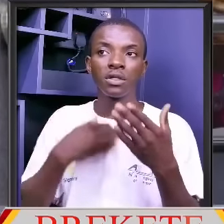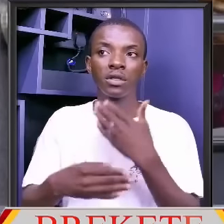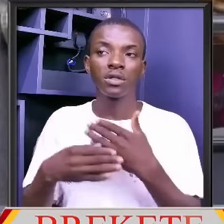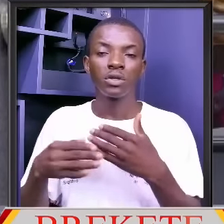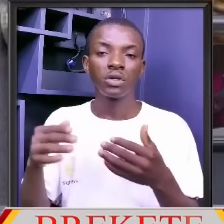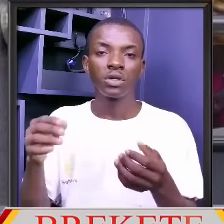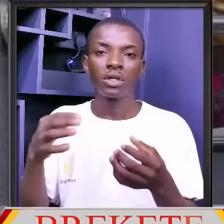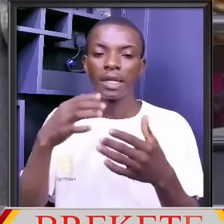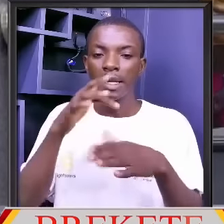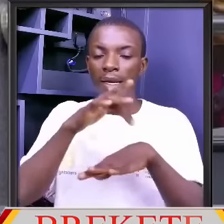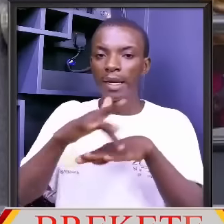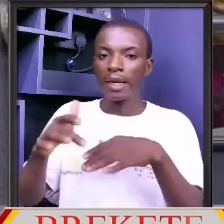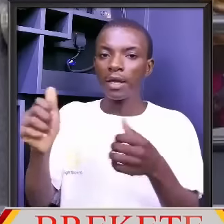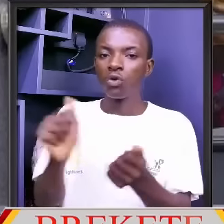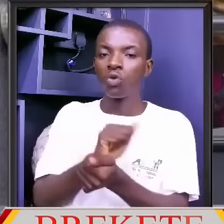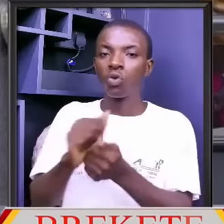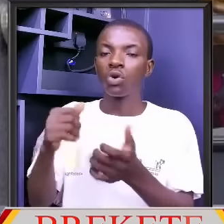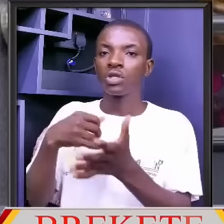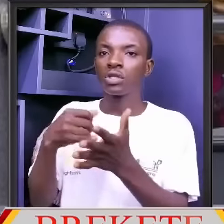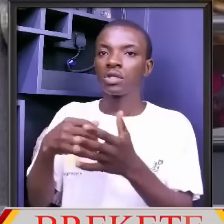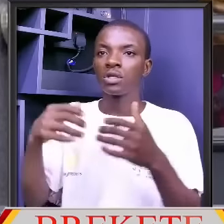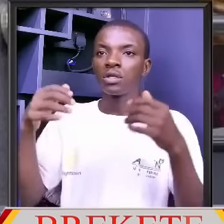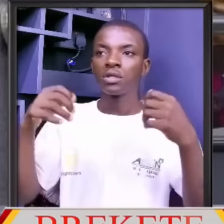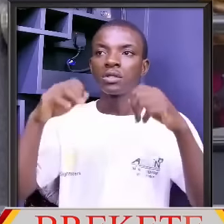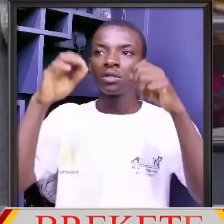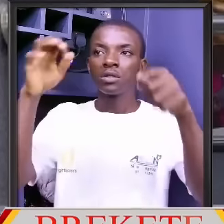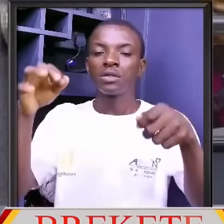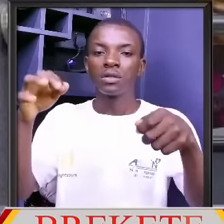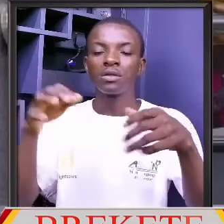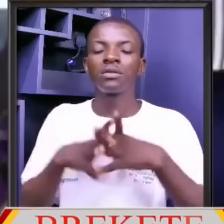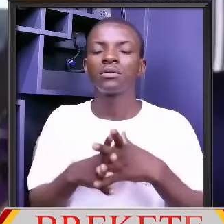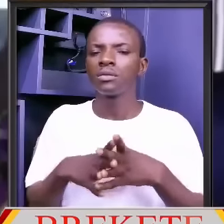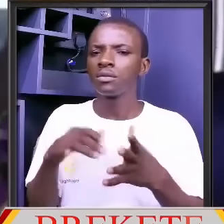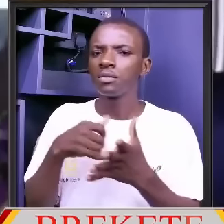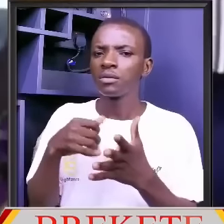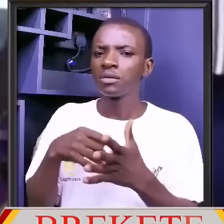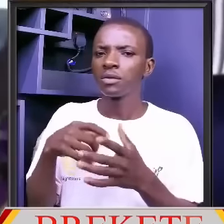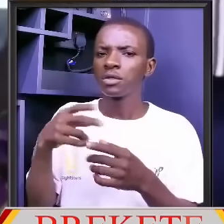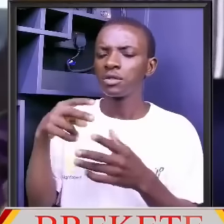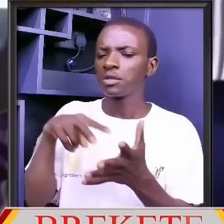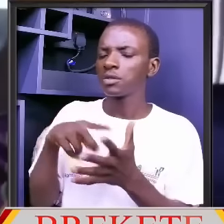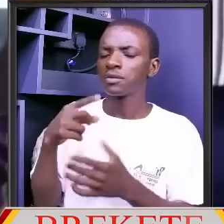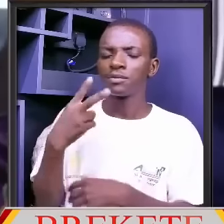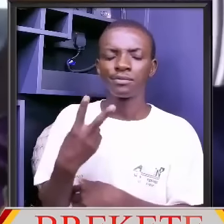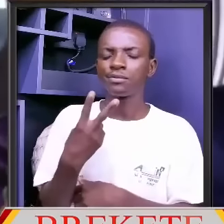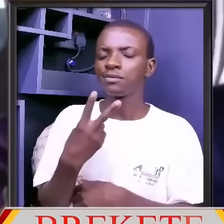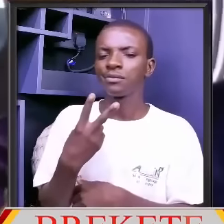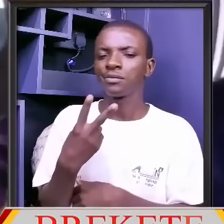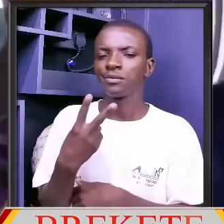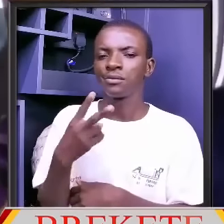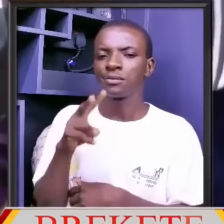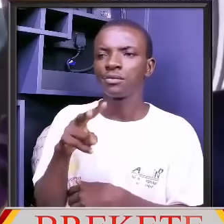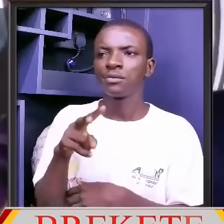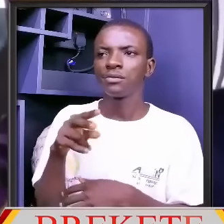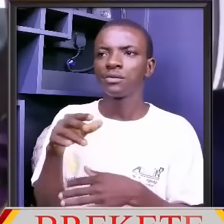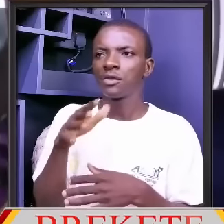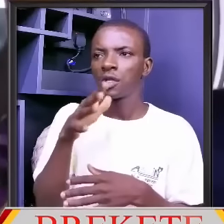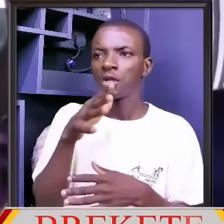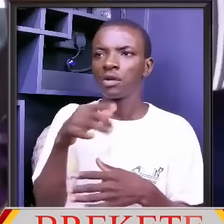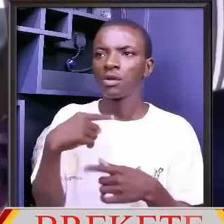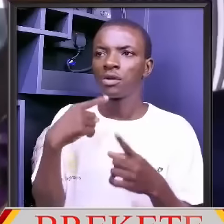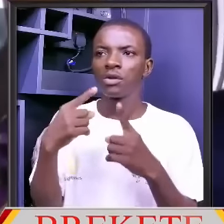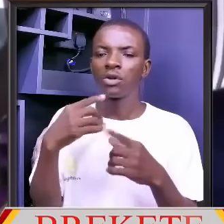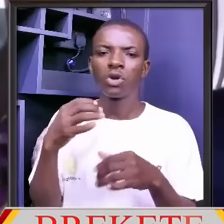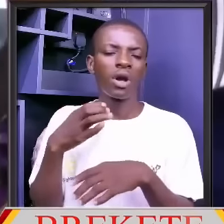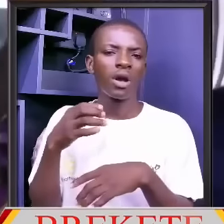go naked, I go wash him, I go spread him. I can't stand like this. The way when my mama